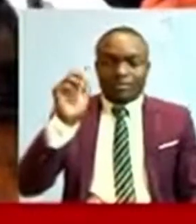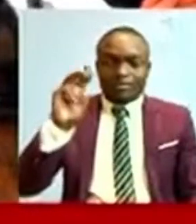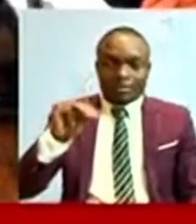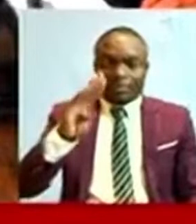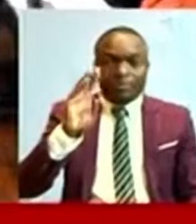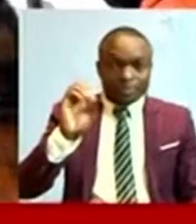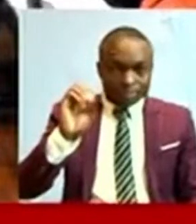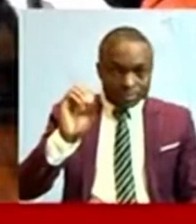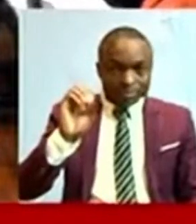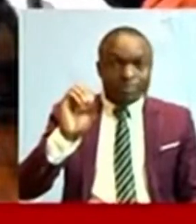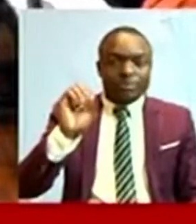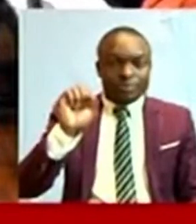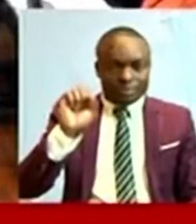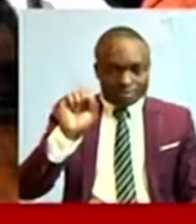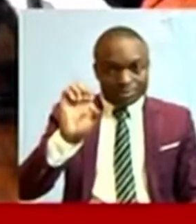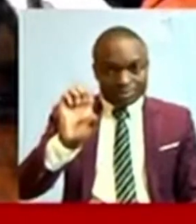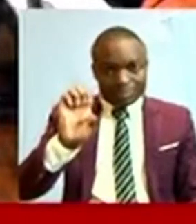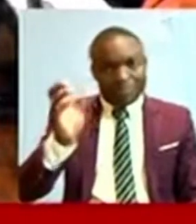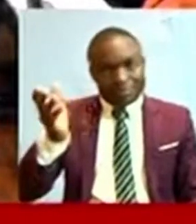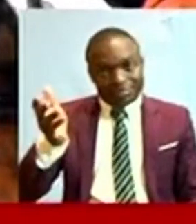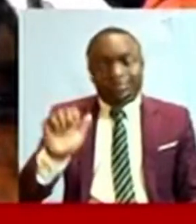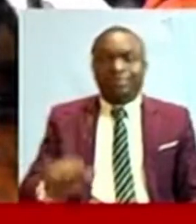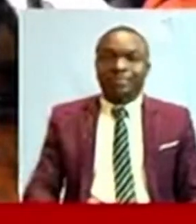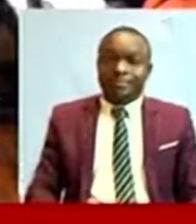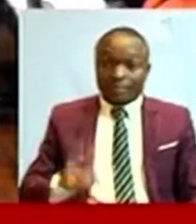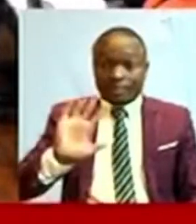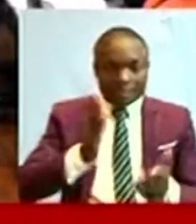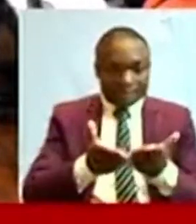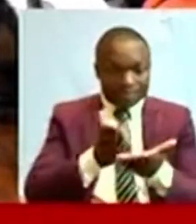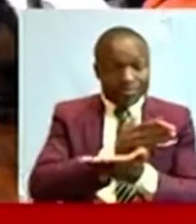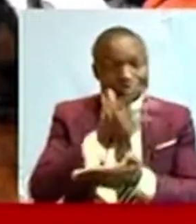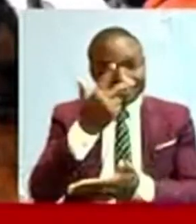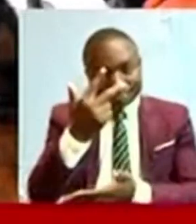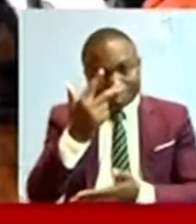Chair. Mine is on page 3.